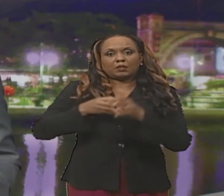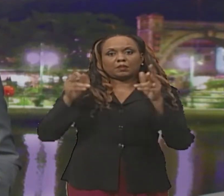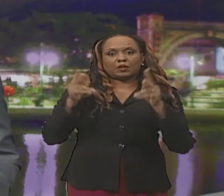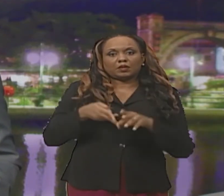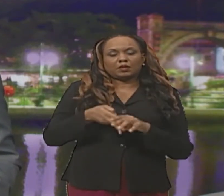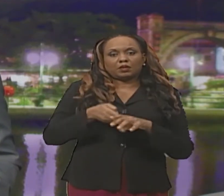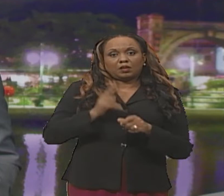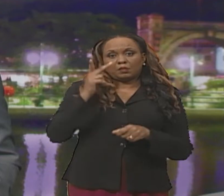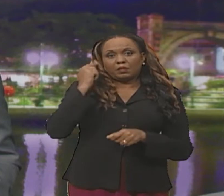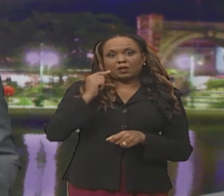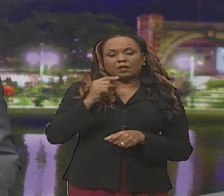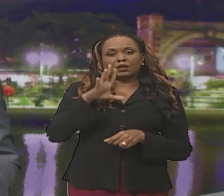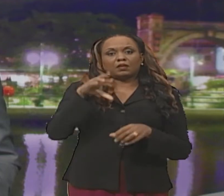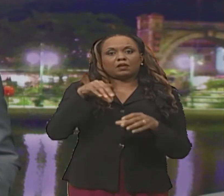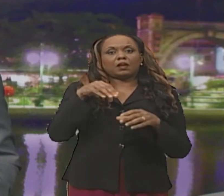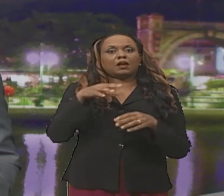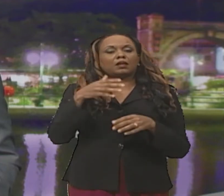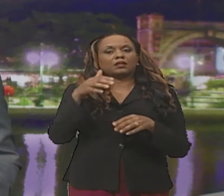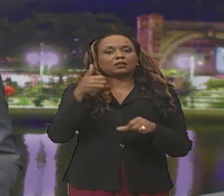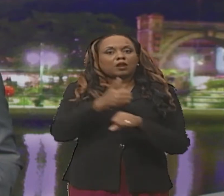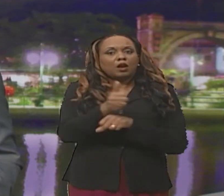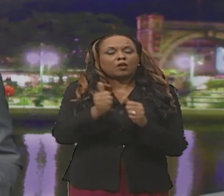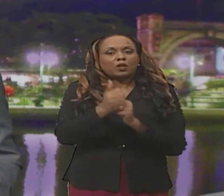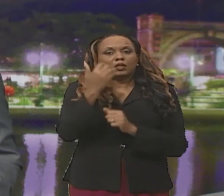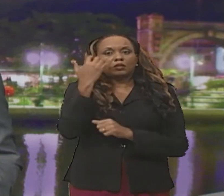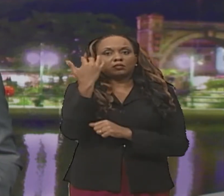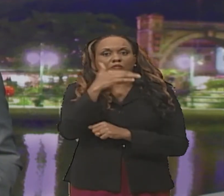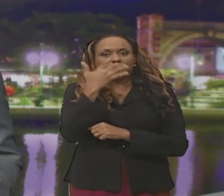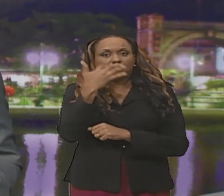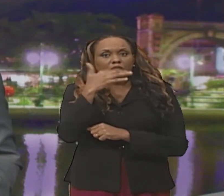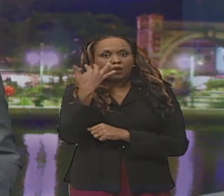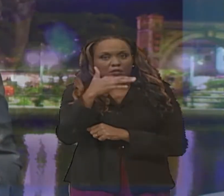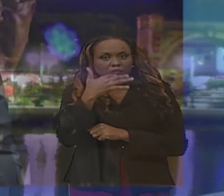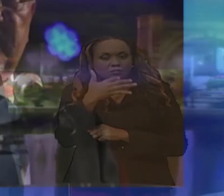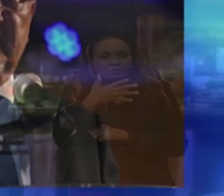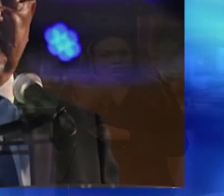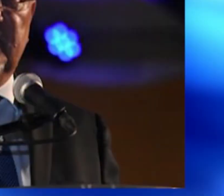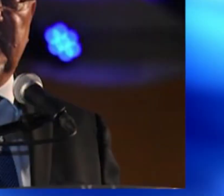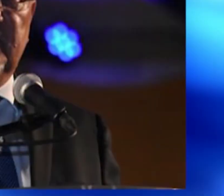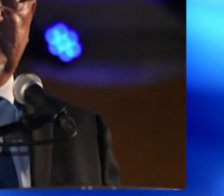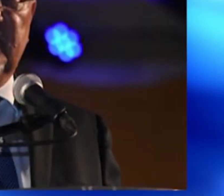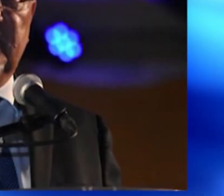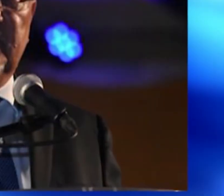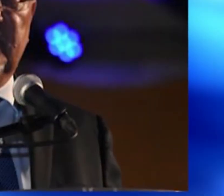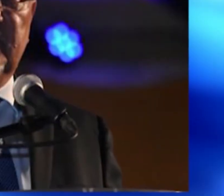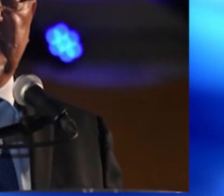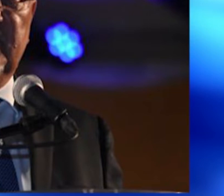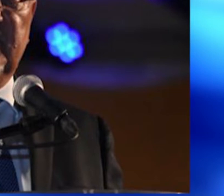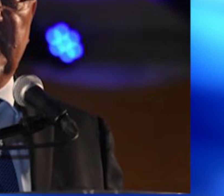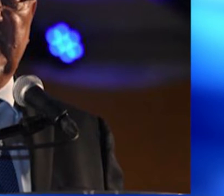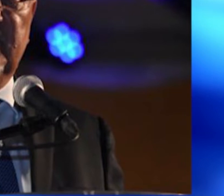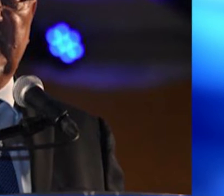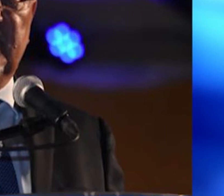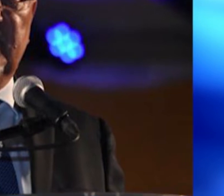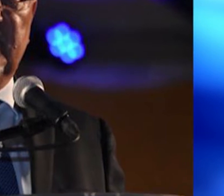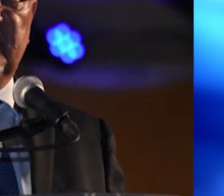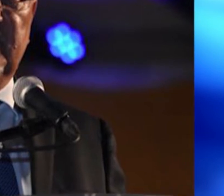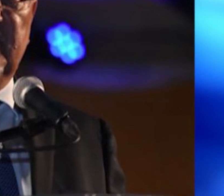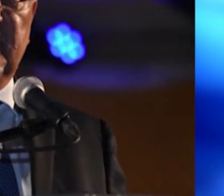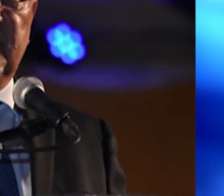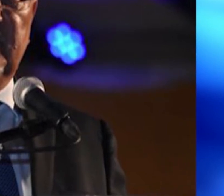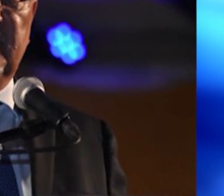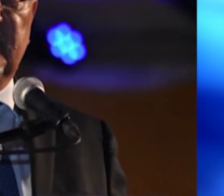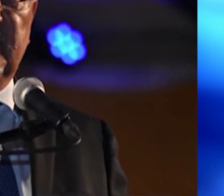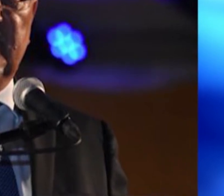being charged with drug offenses a few months ago. Executive Vice President and General Manager Barbados of Sagicor Life Incorporated,